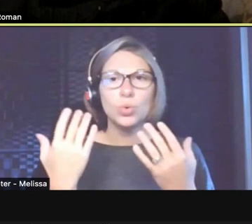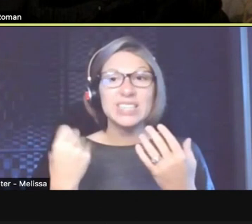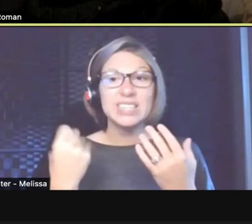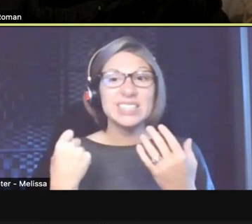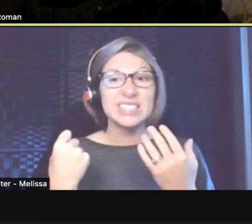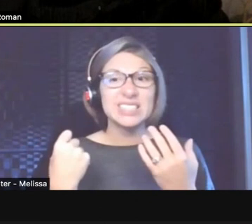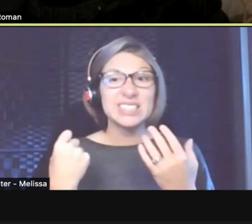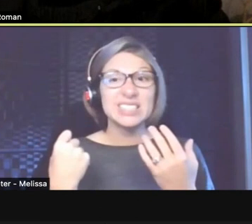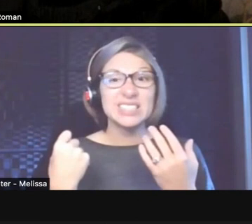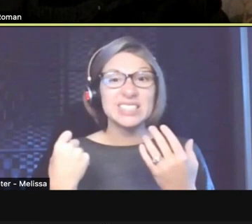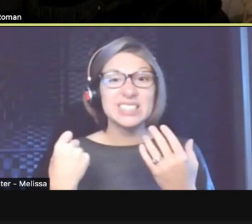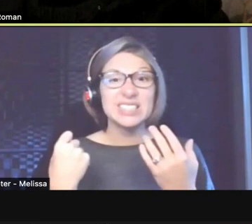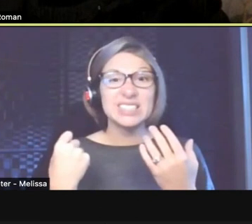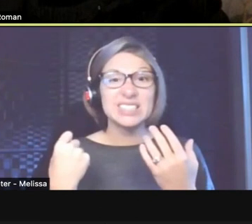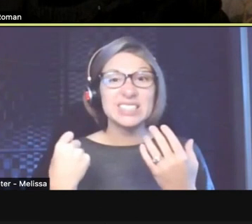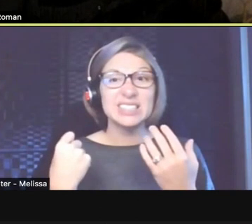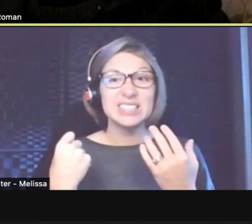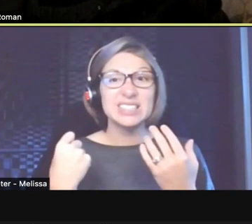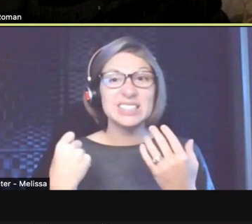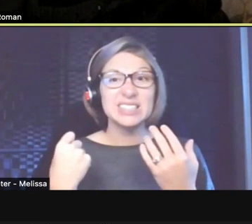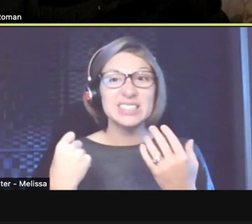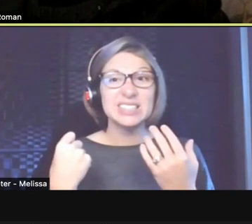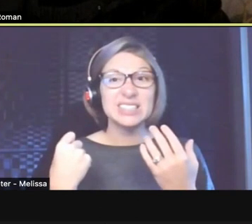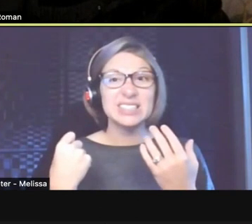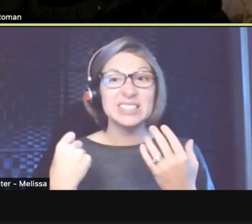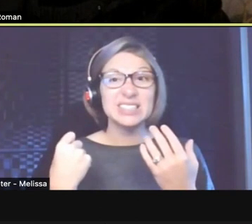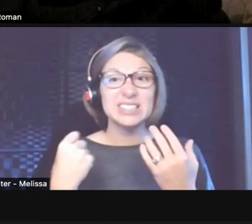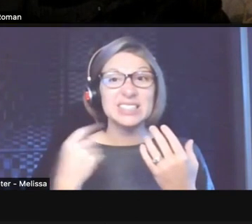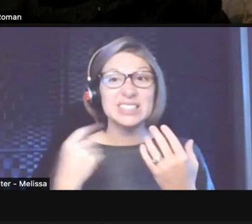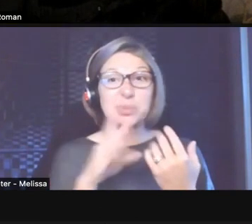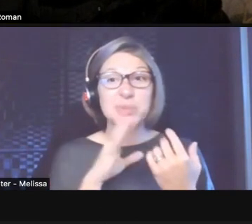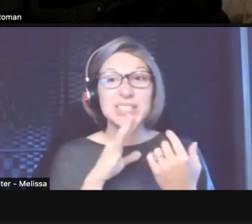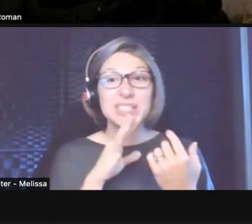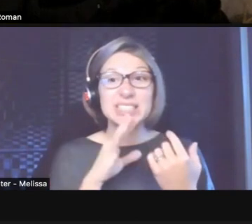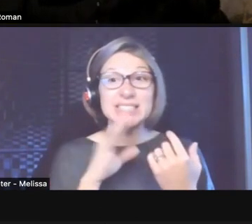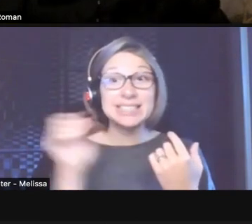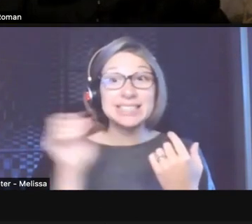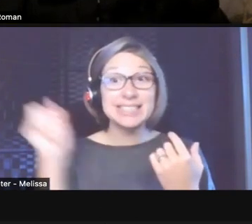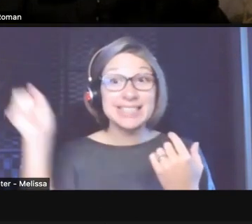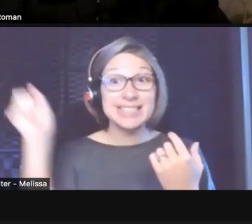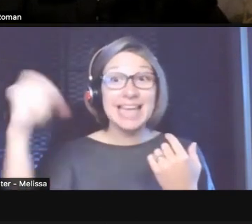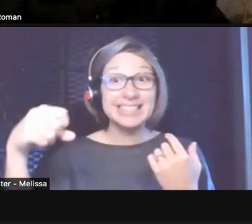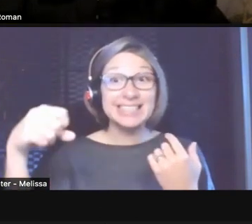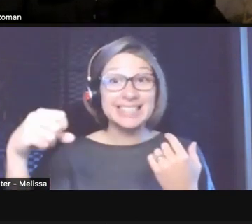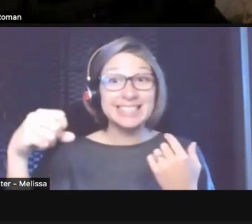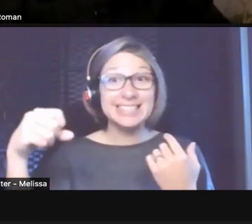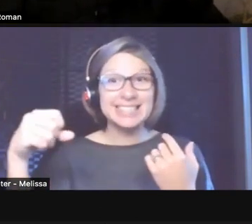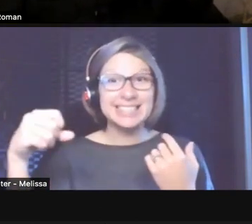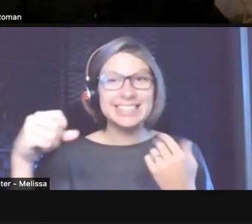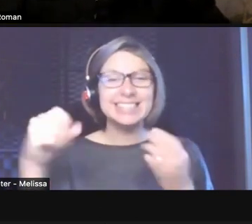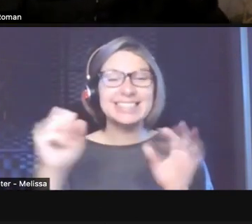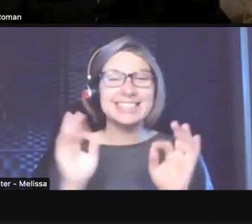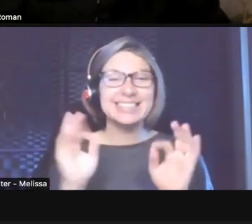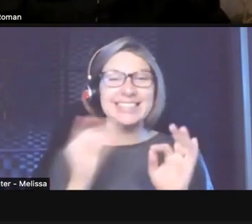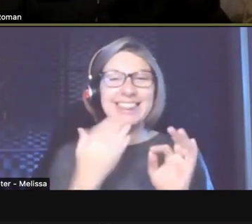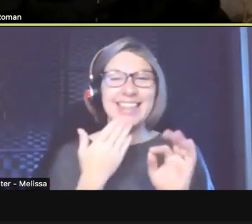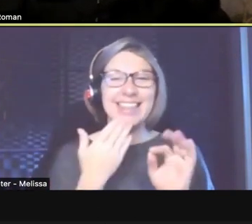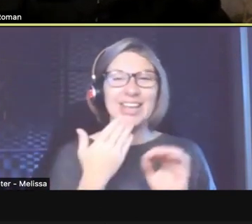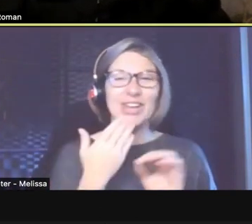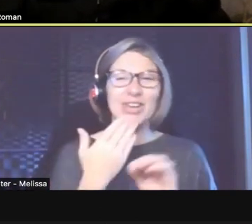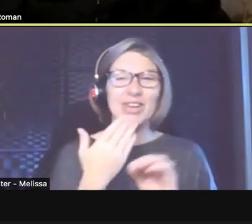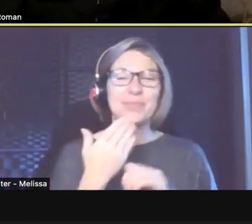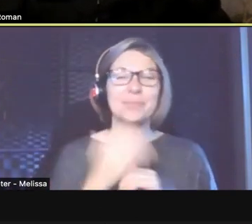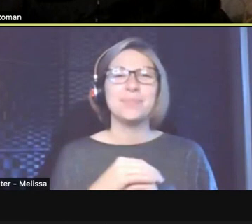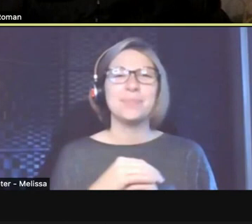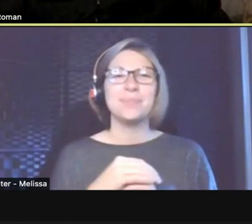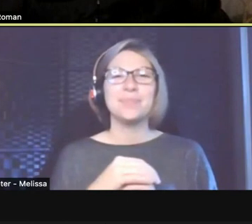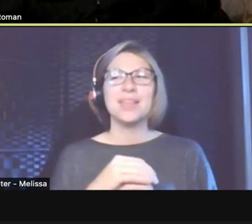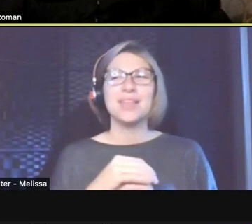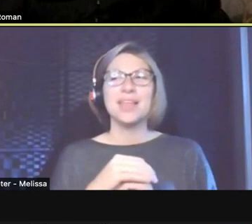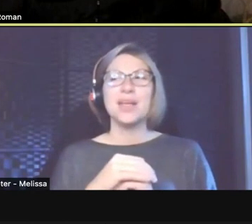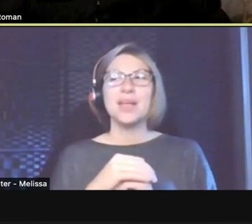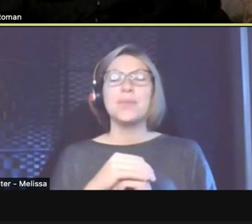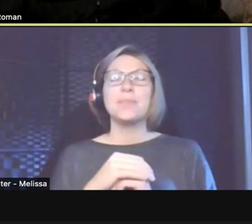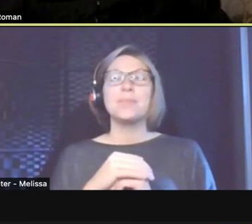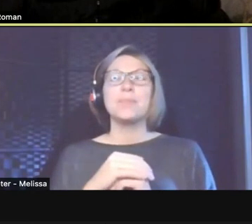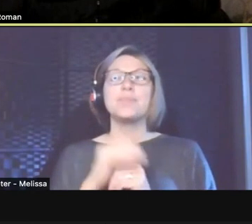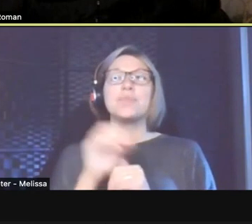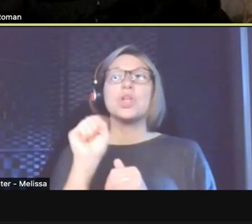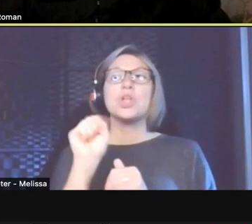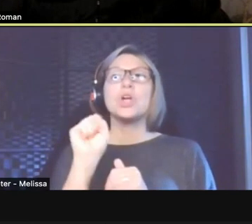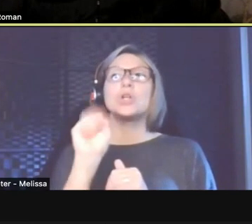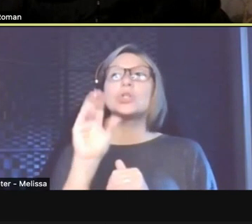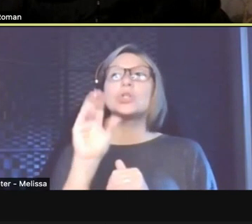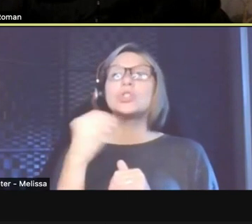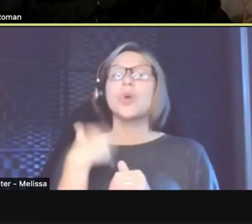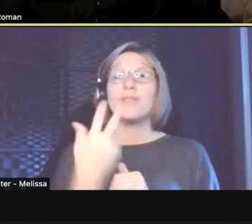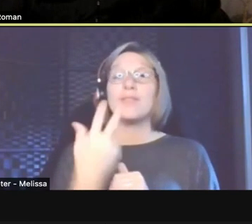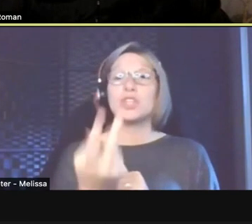Yes? Can someone speak to me? Yes, I see your cursor. Thank you. Okay. So so I have two